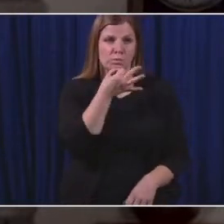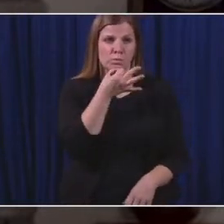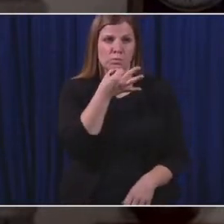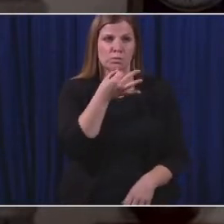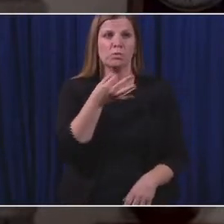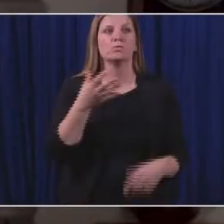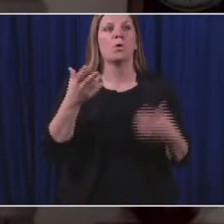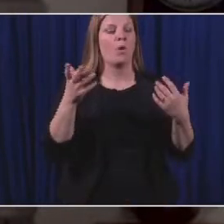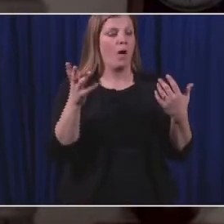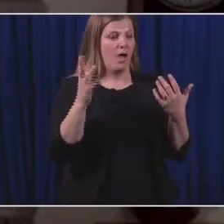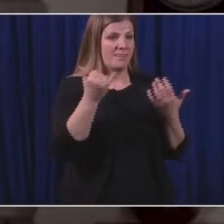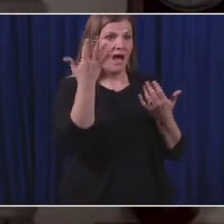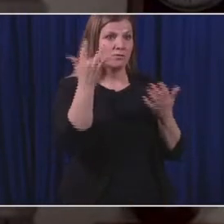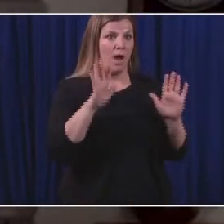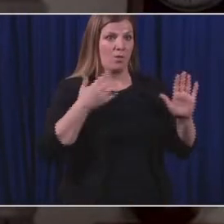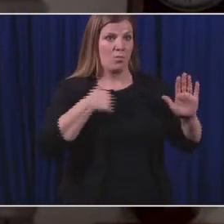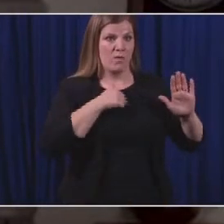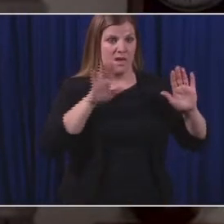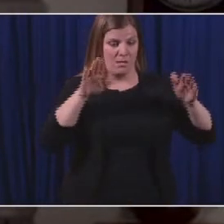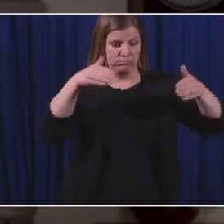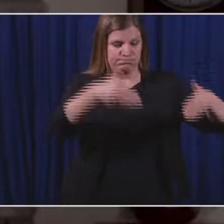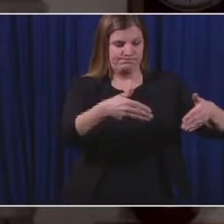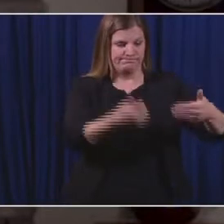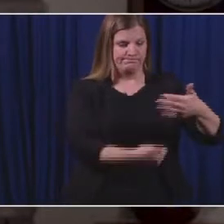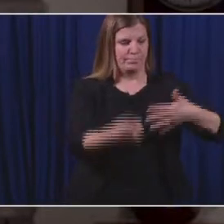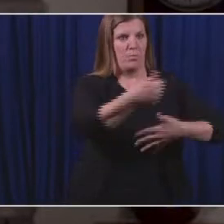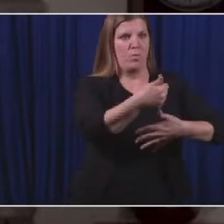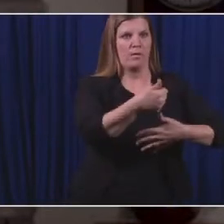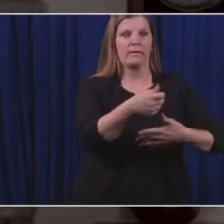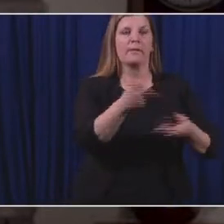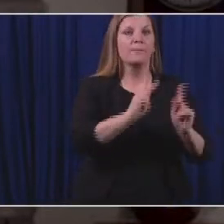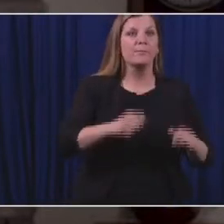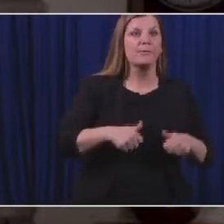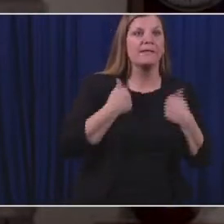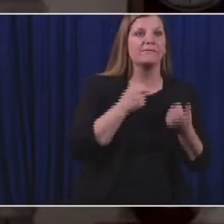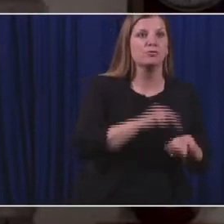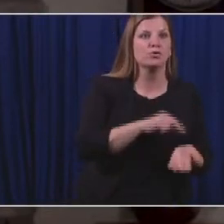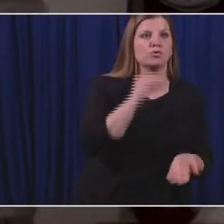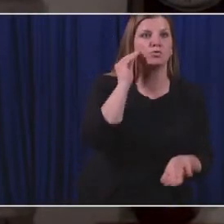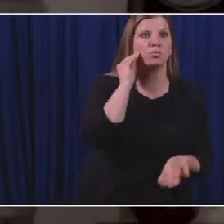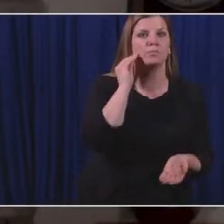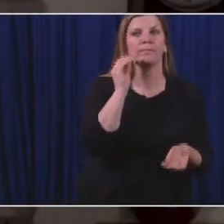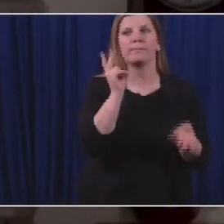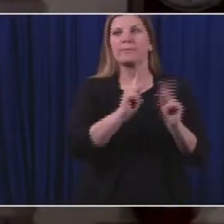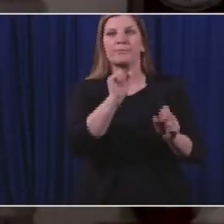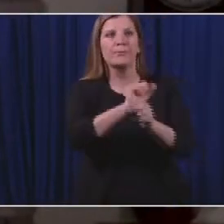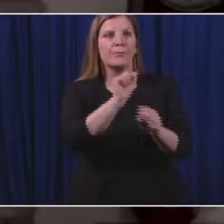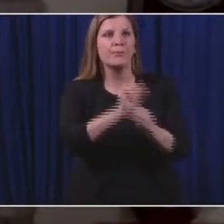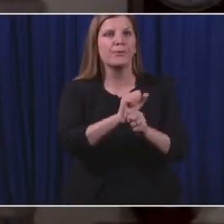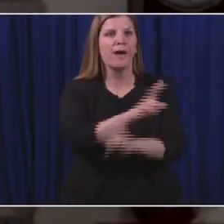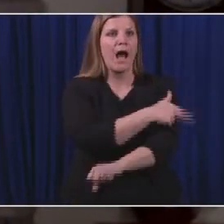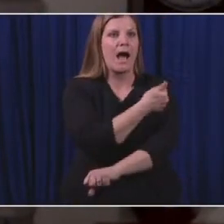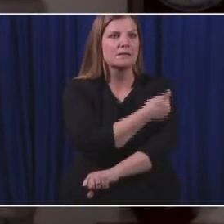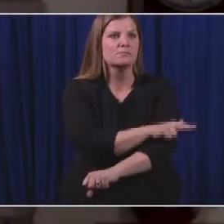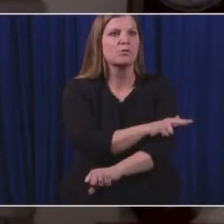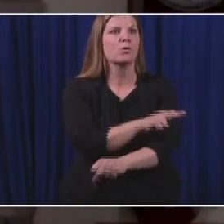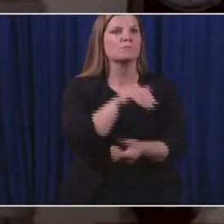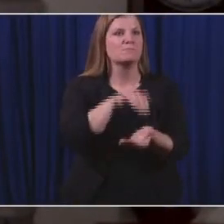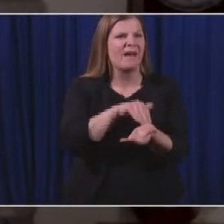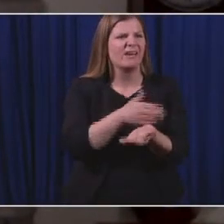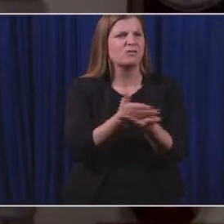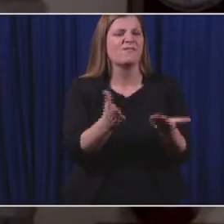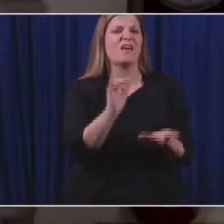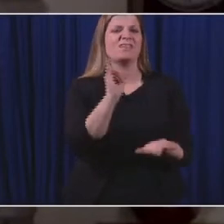nursing homes and other congregate care settings that are the most at risk are going to start getting vaccines as early as this